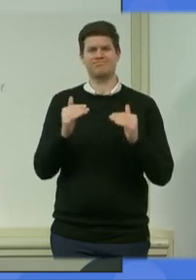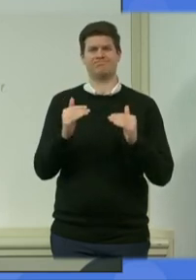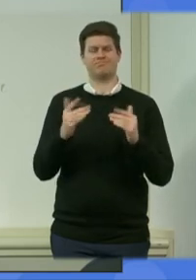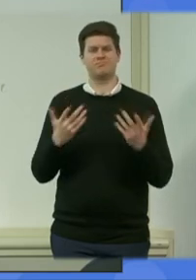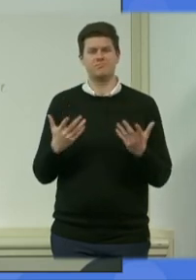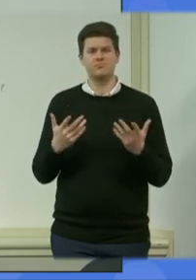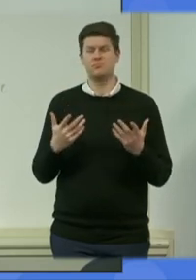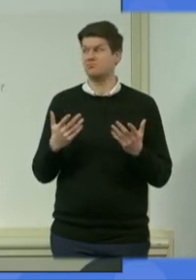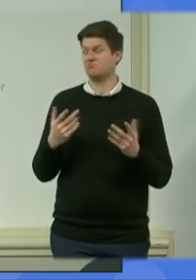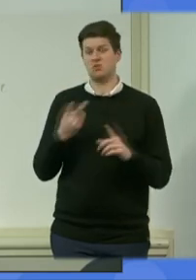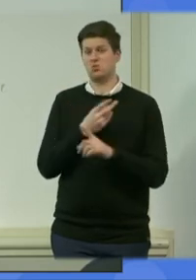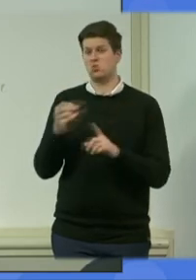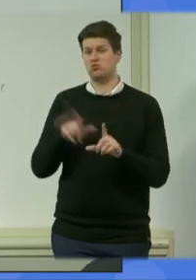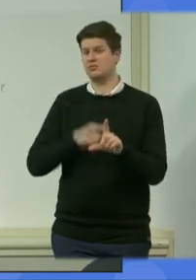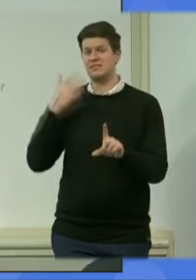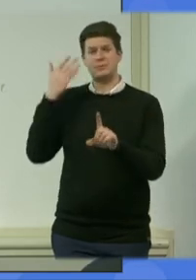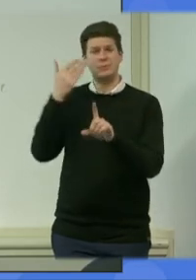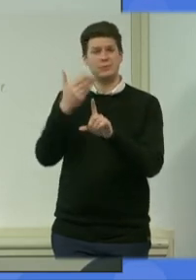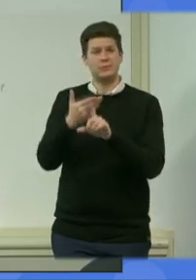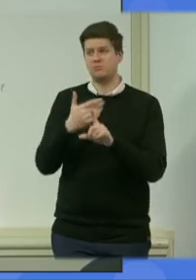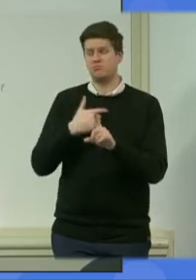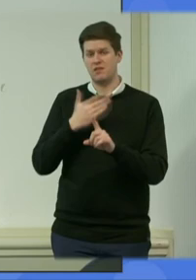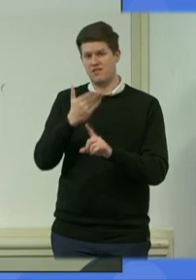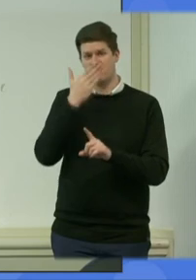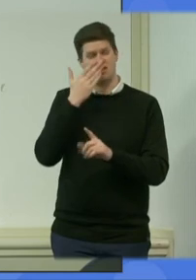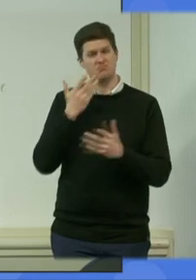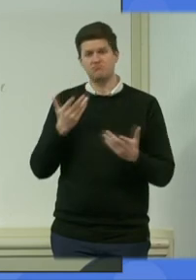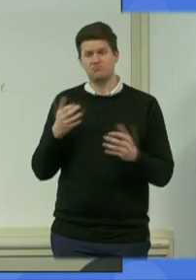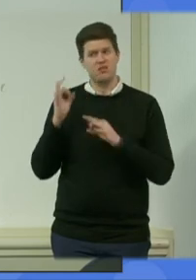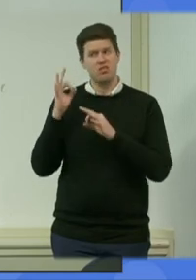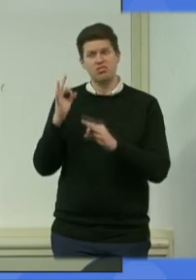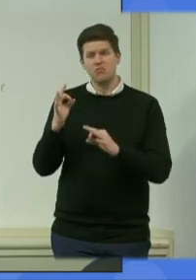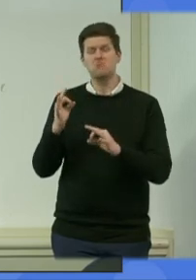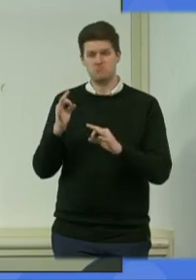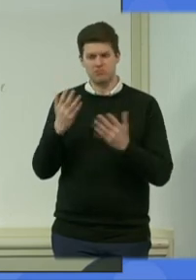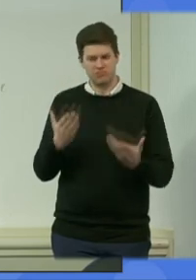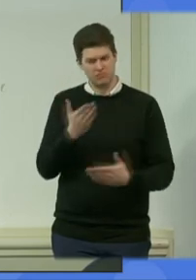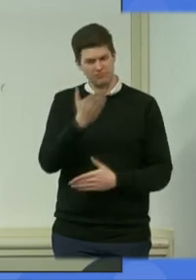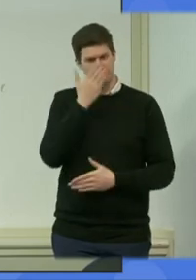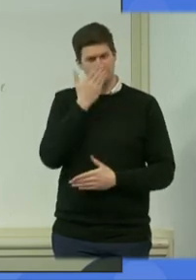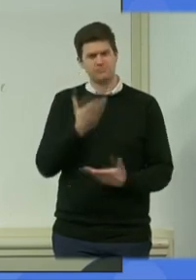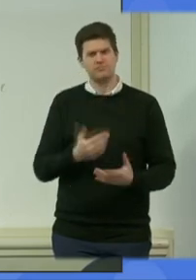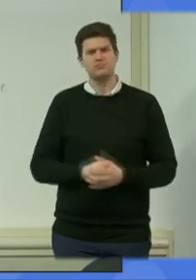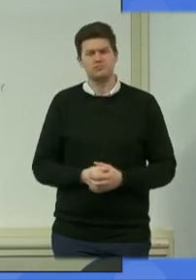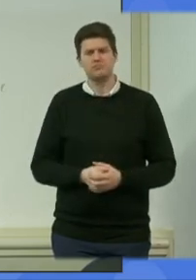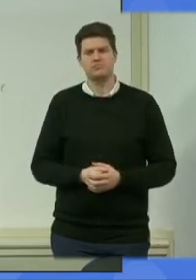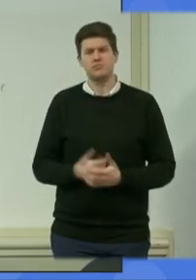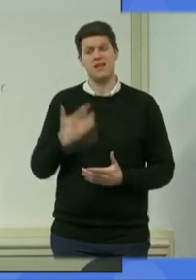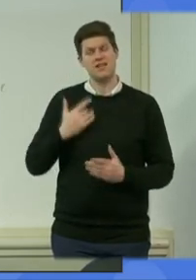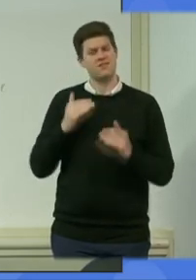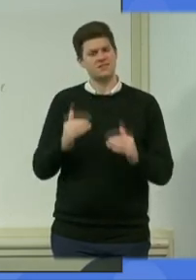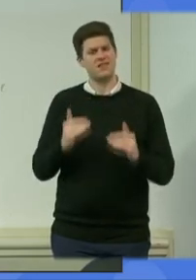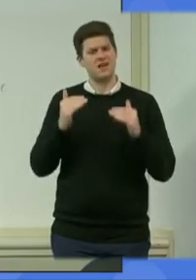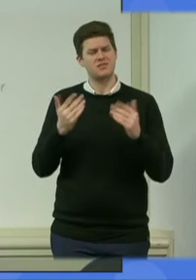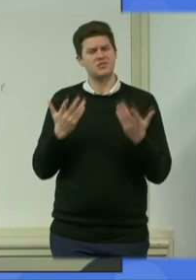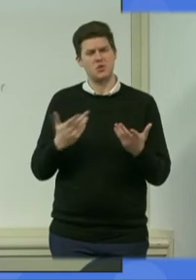years. So living standards are only just now slightly higher on average than they were at the time of the crash. We never ever had